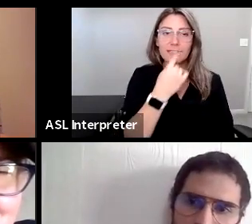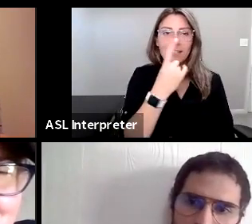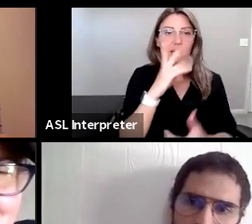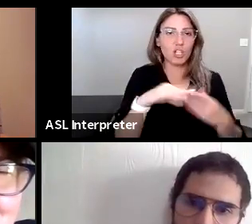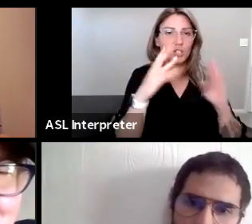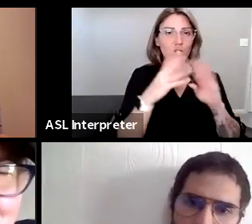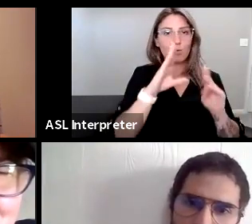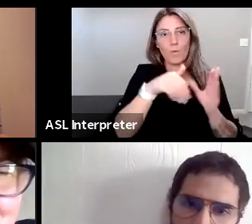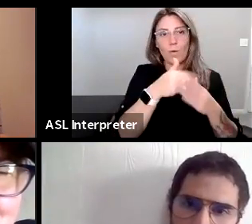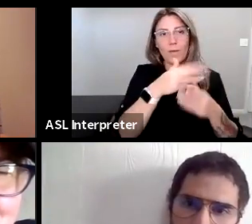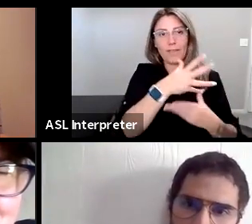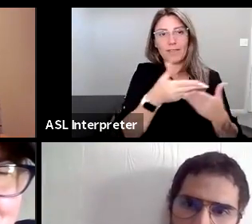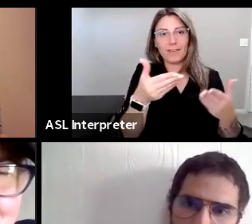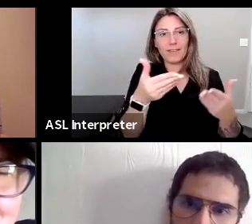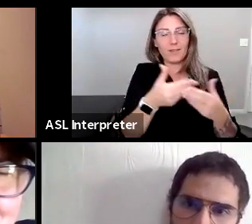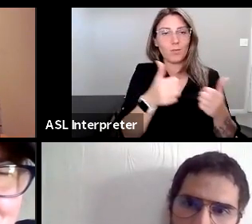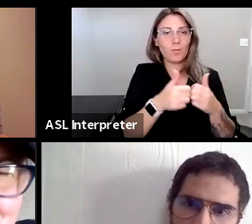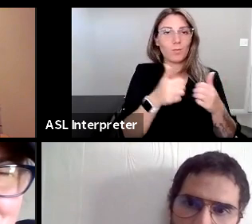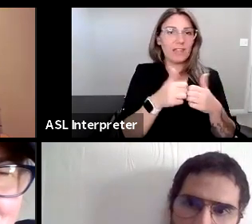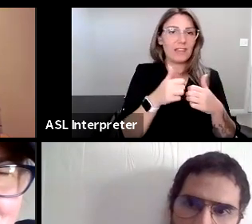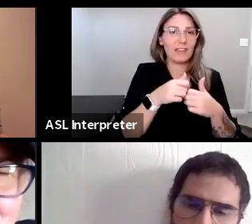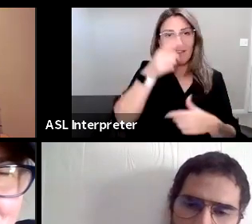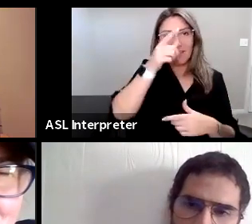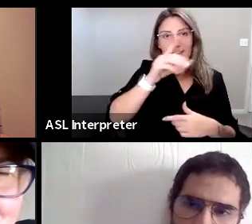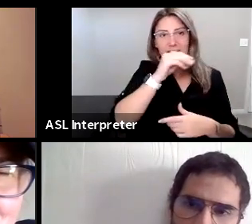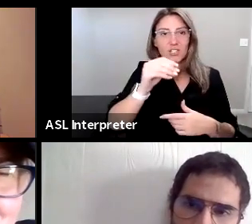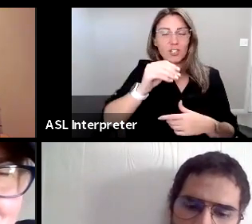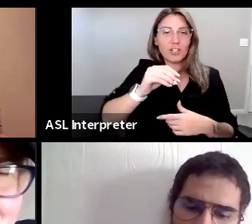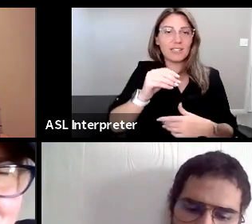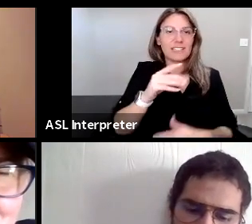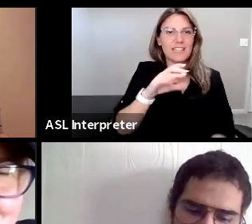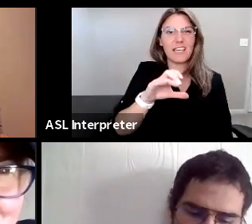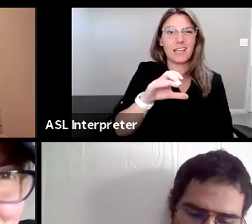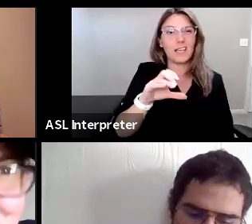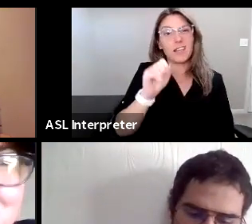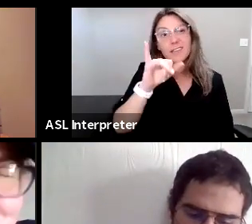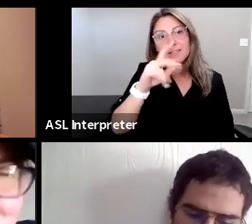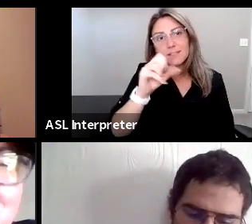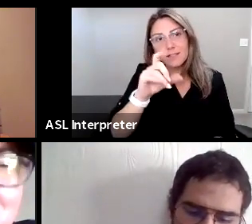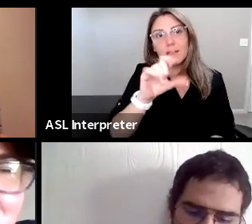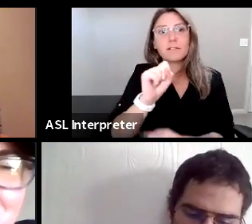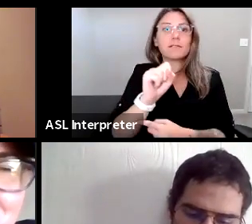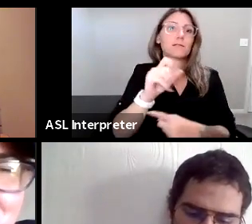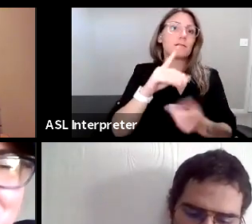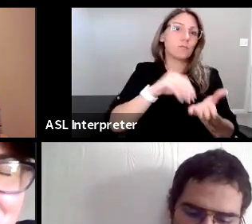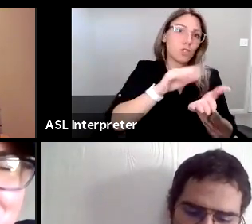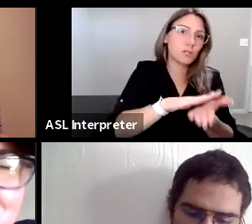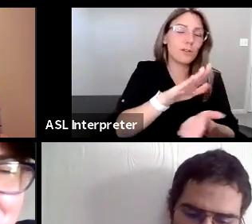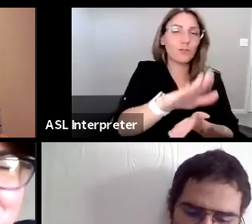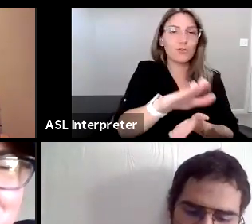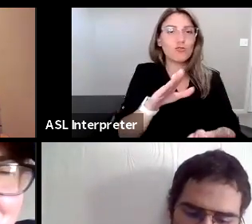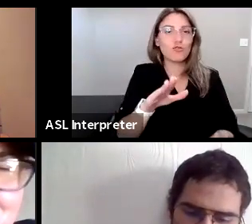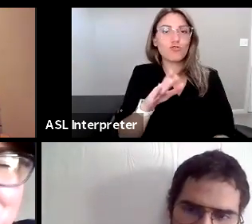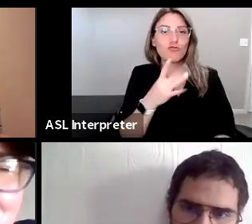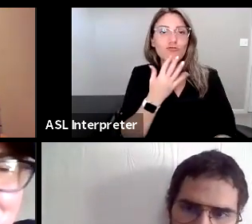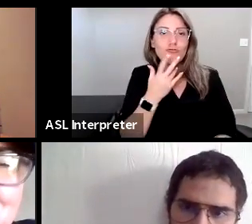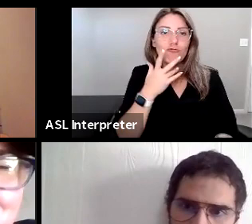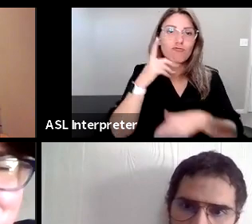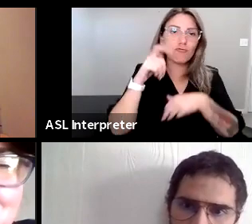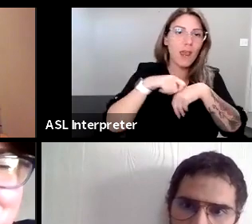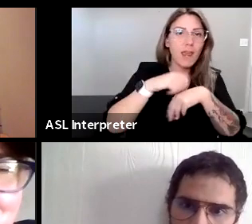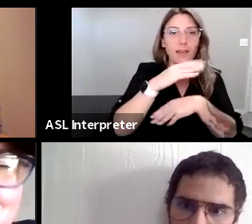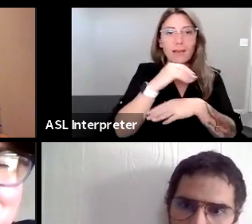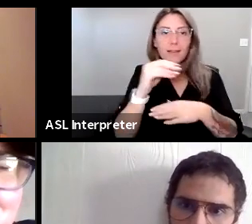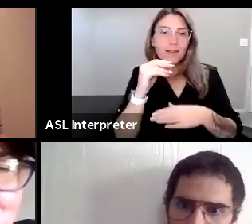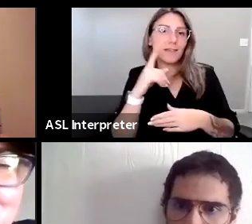whole thing with Latinos and census, because you always think about the census and you have to put the race and then your ethnicity and all that, and that's complicated. I just